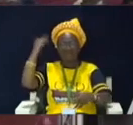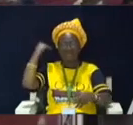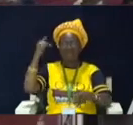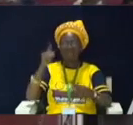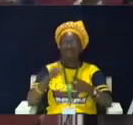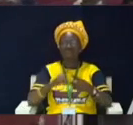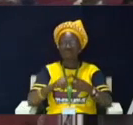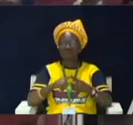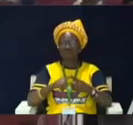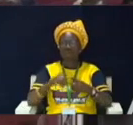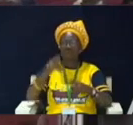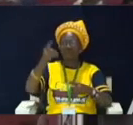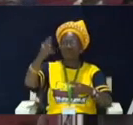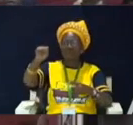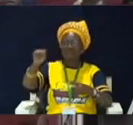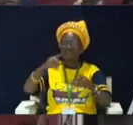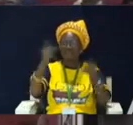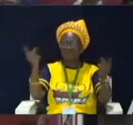the place of death,